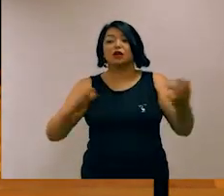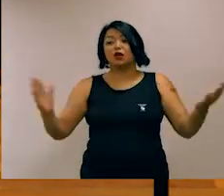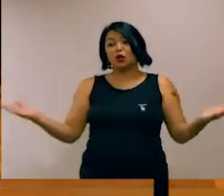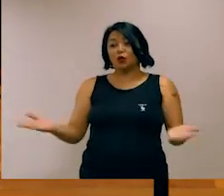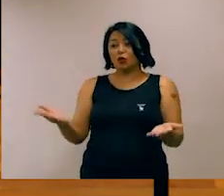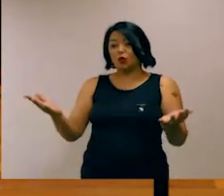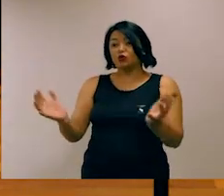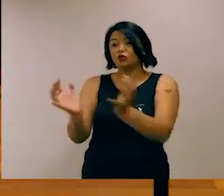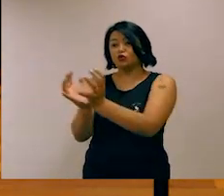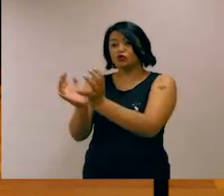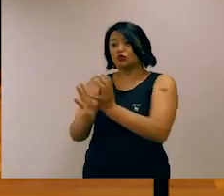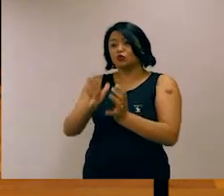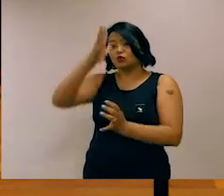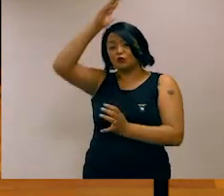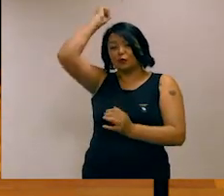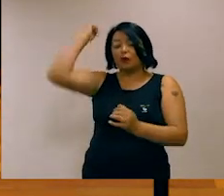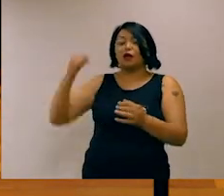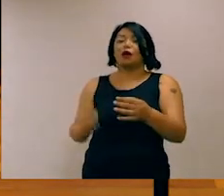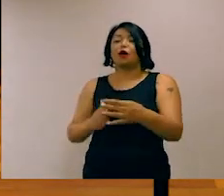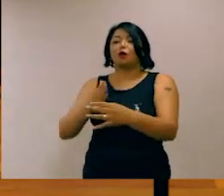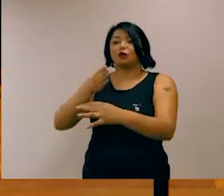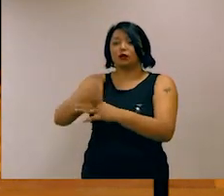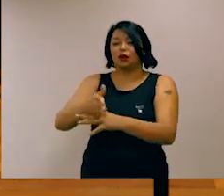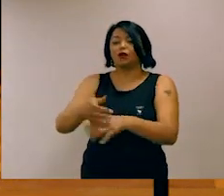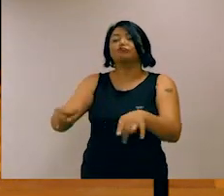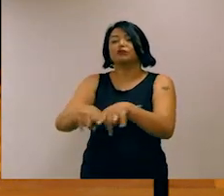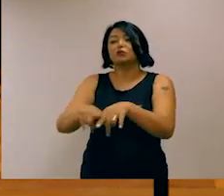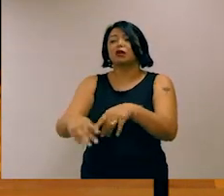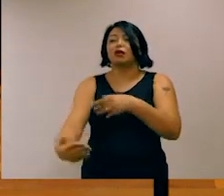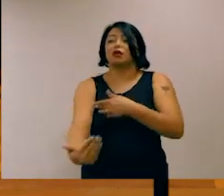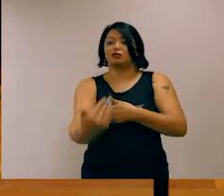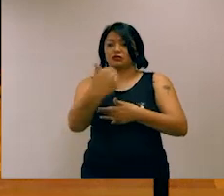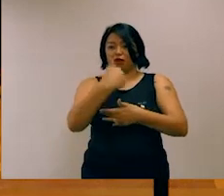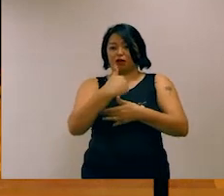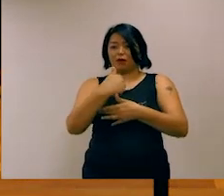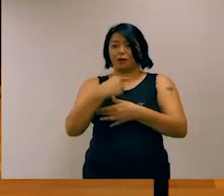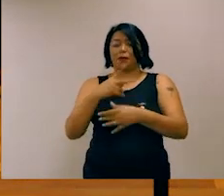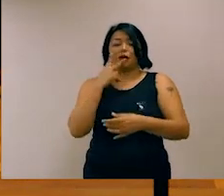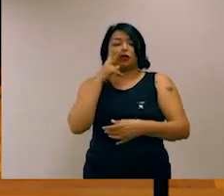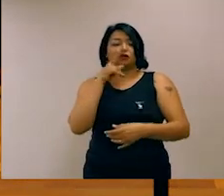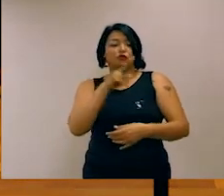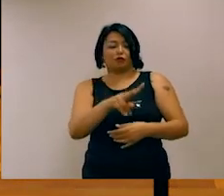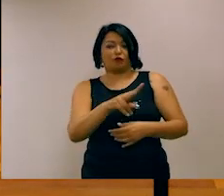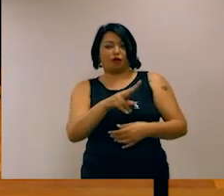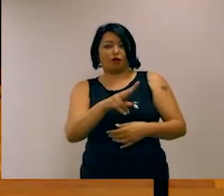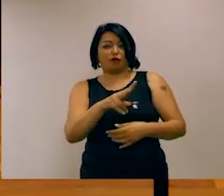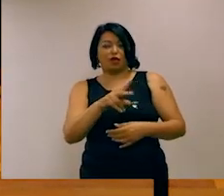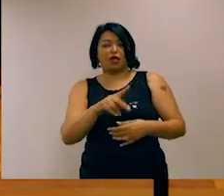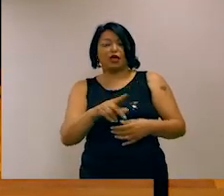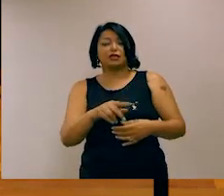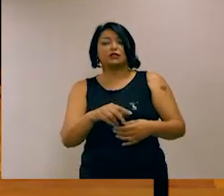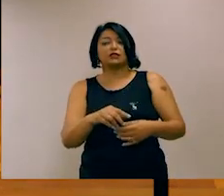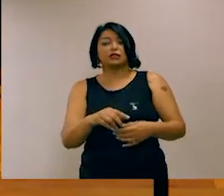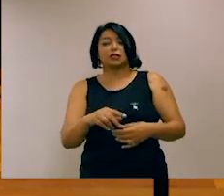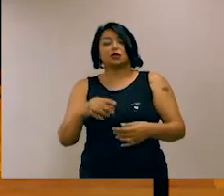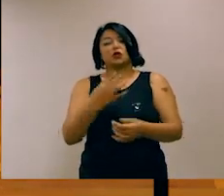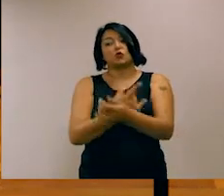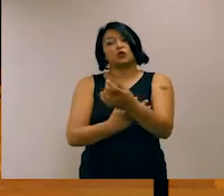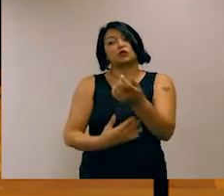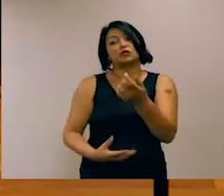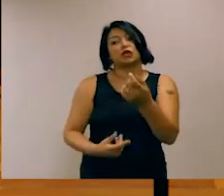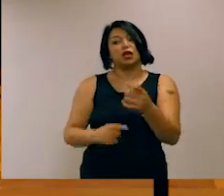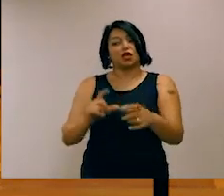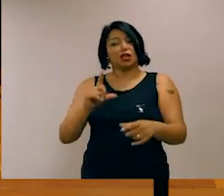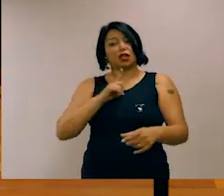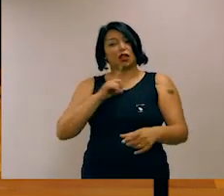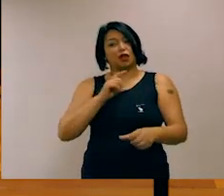started working there. And the teams that we have there today, they take blood tests at the beginning and when they leave. And